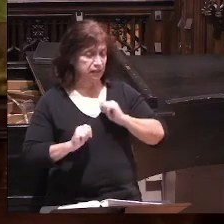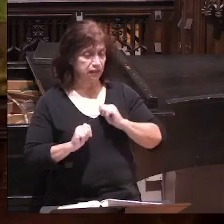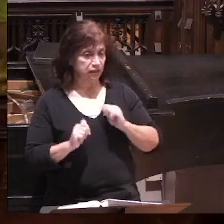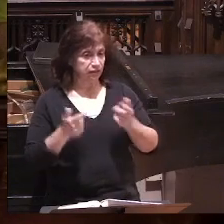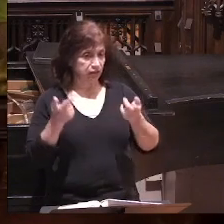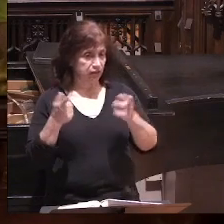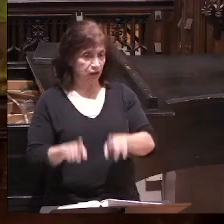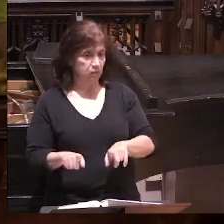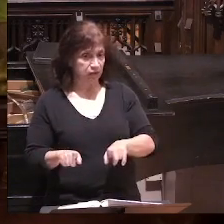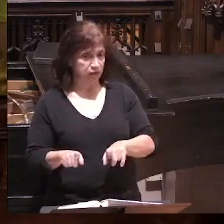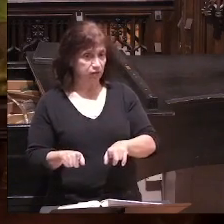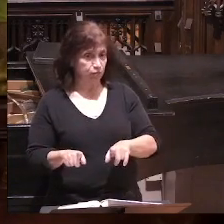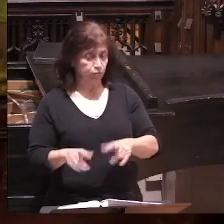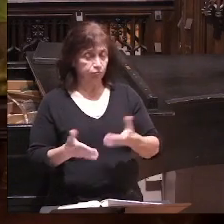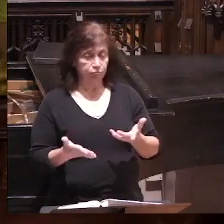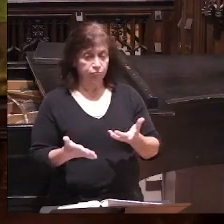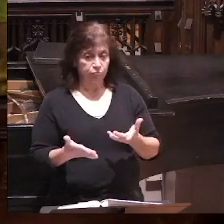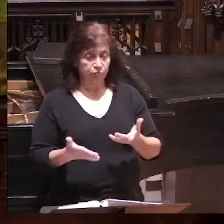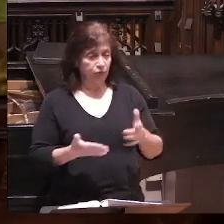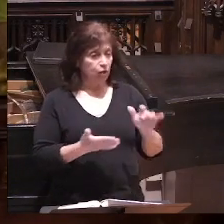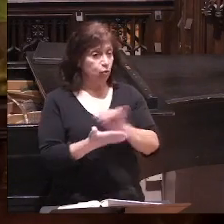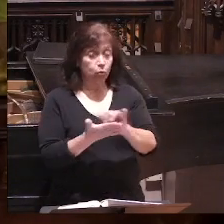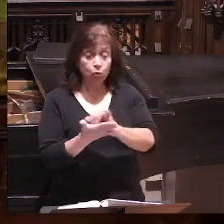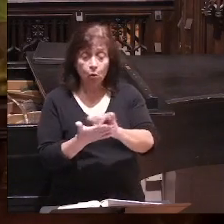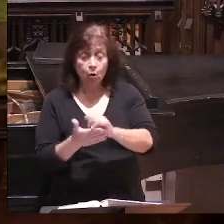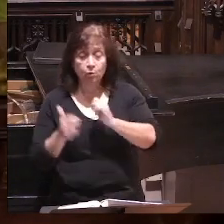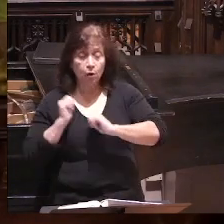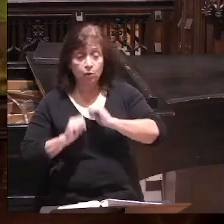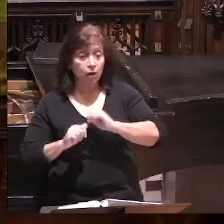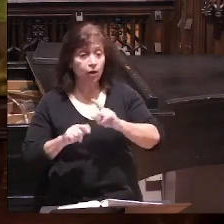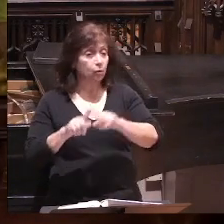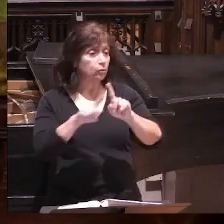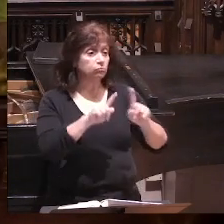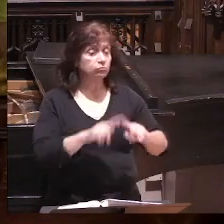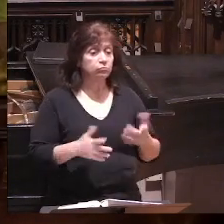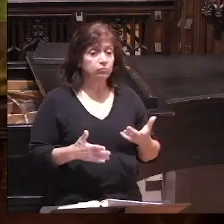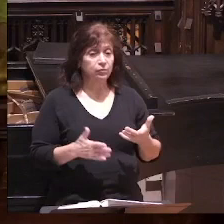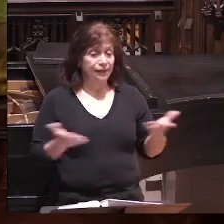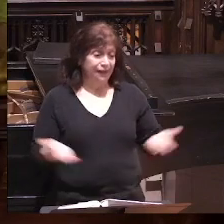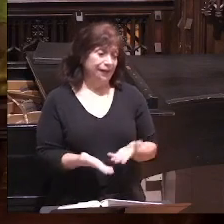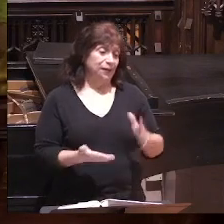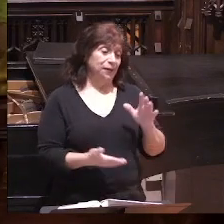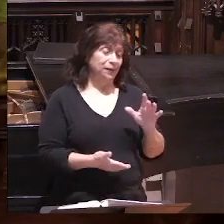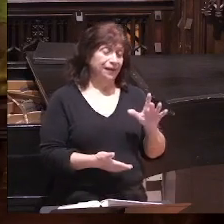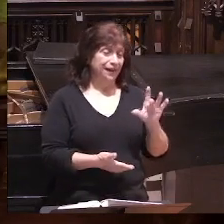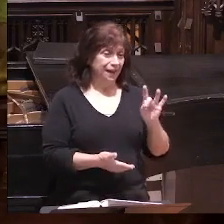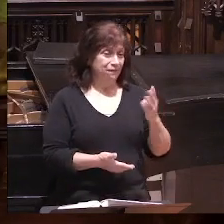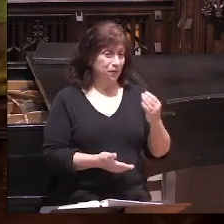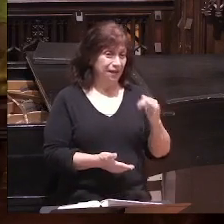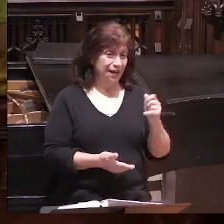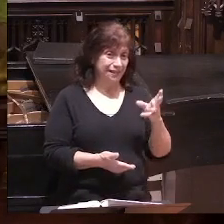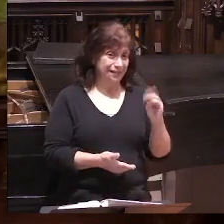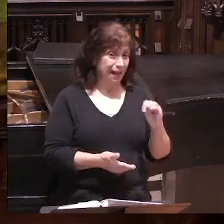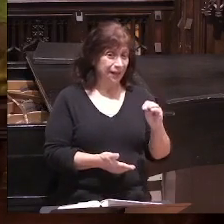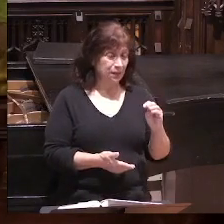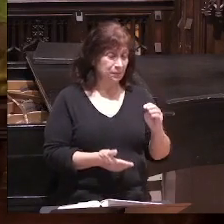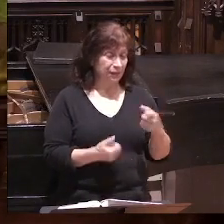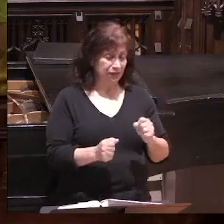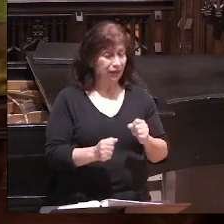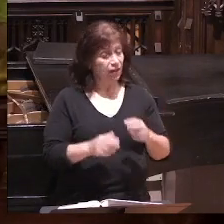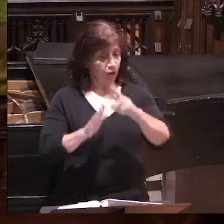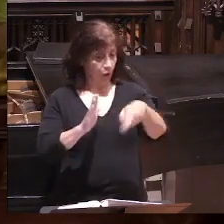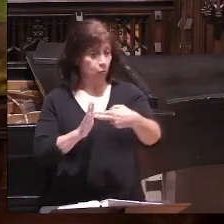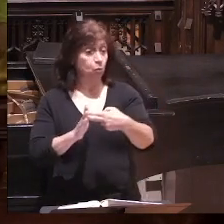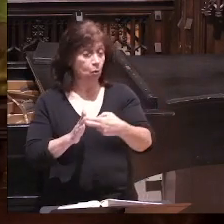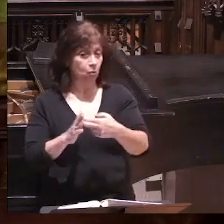performance, production, on Broadway or otherwise at 814 Asylum Avenue, there are coveted